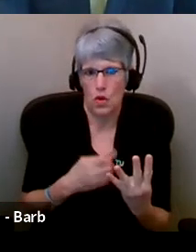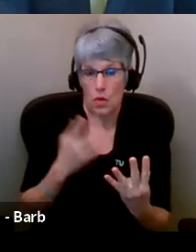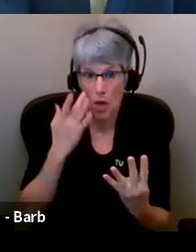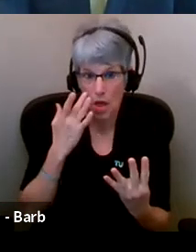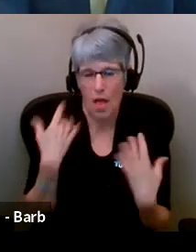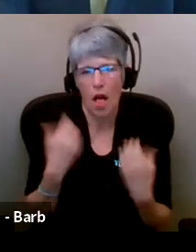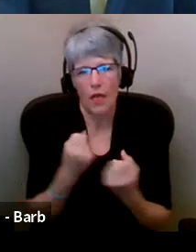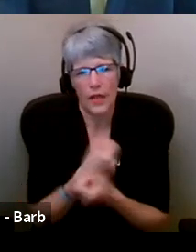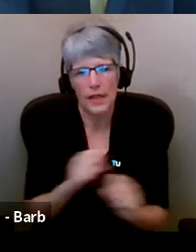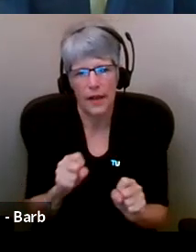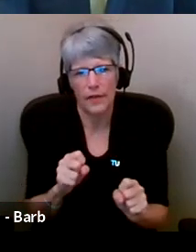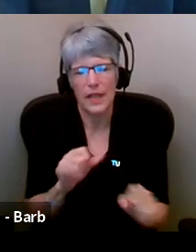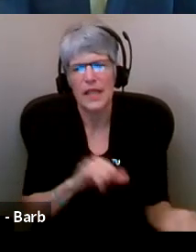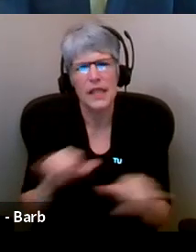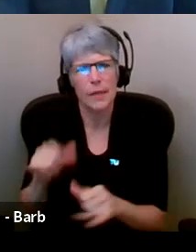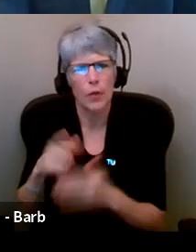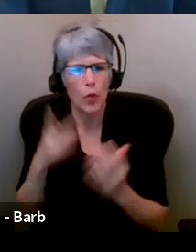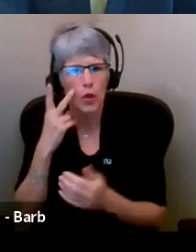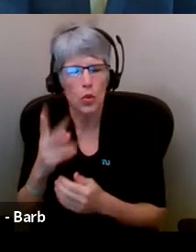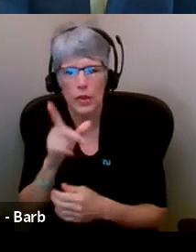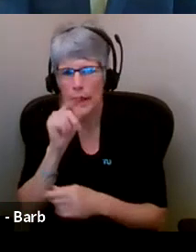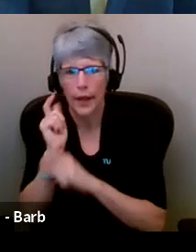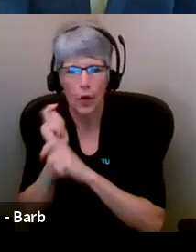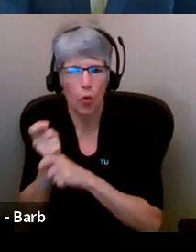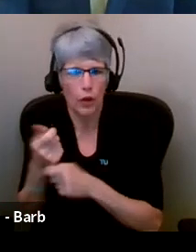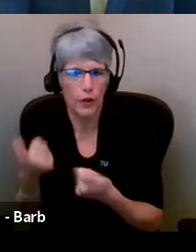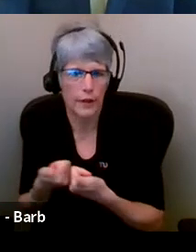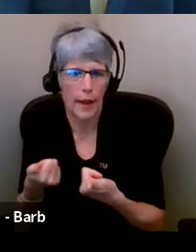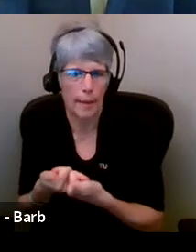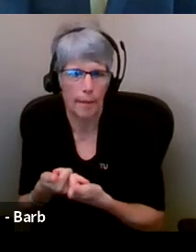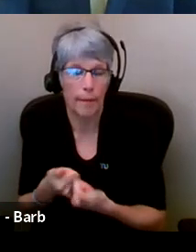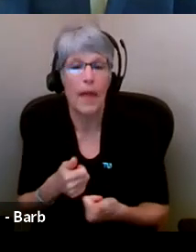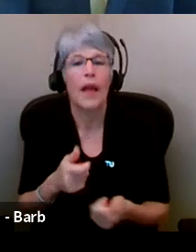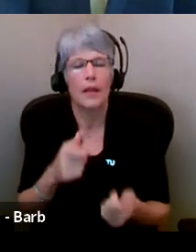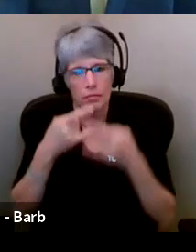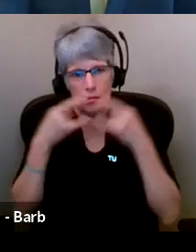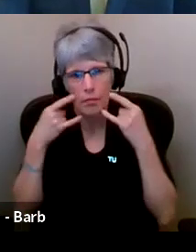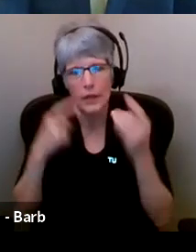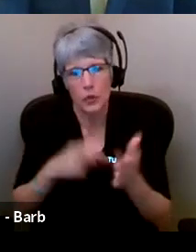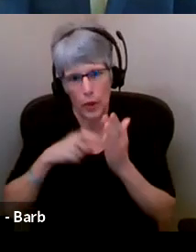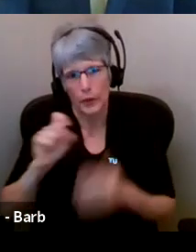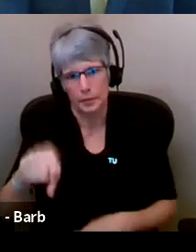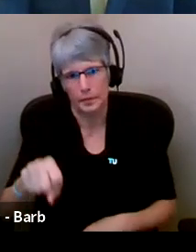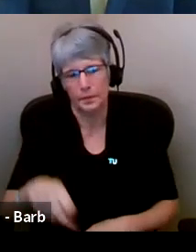you would see at an Orioles game. And yes, you do have to wear a mask.